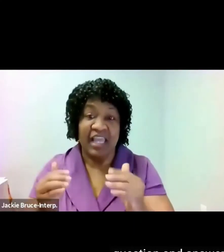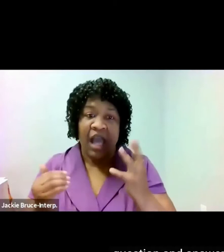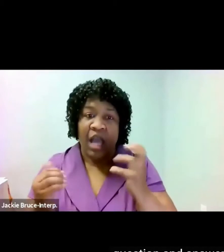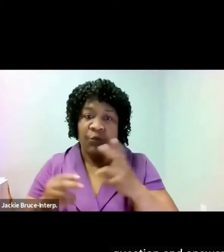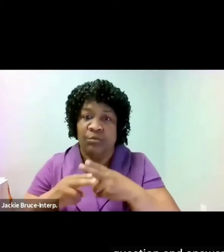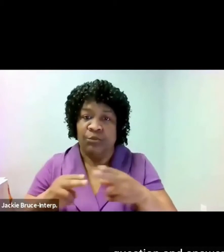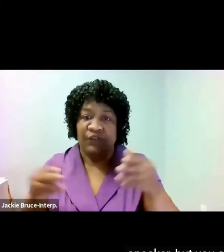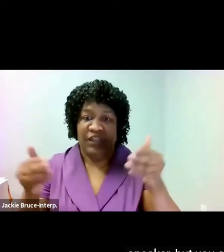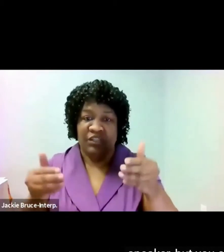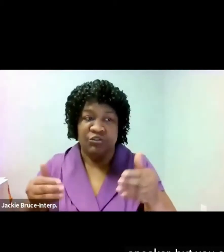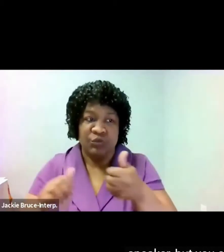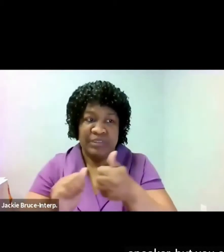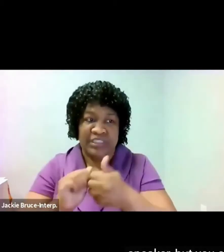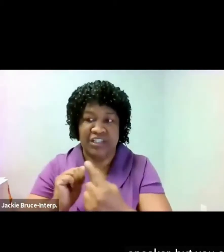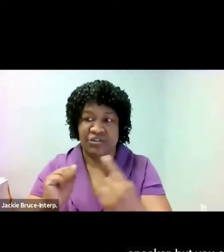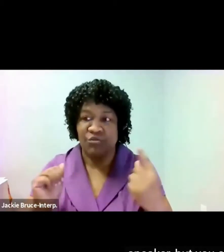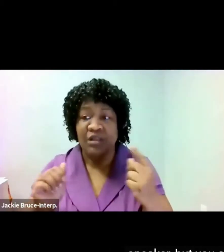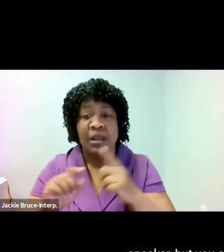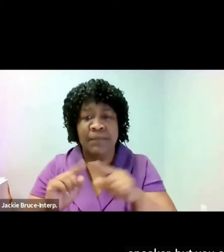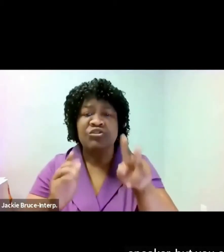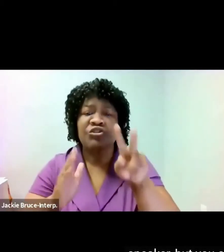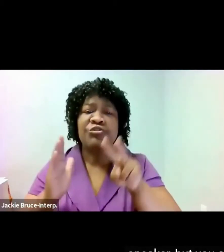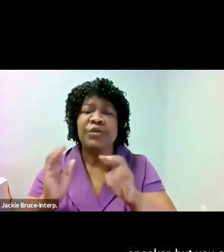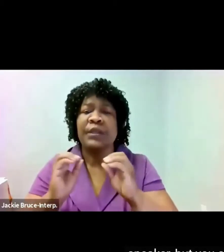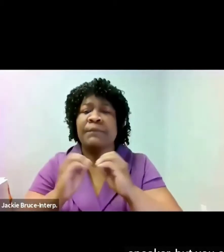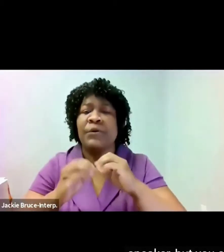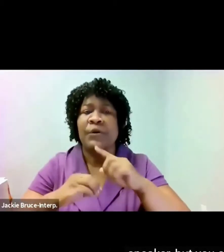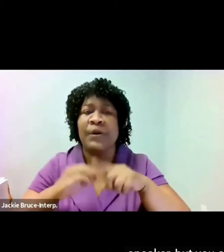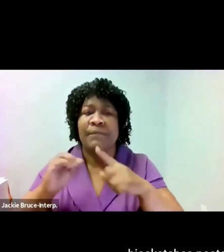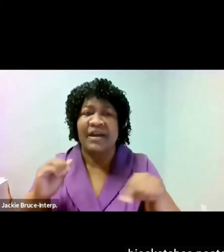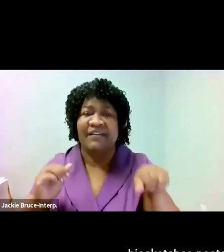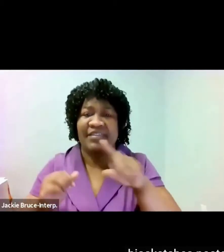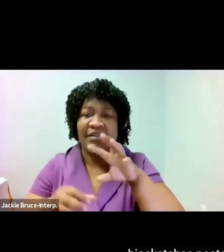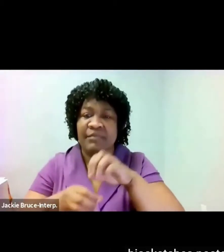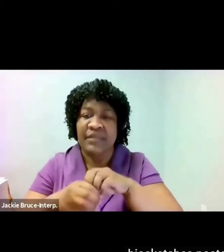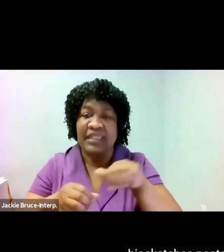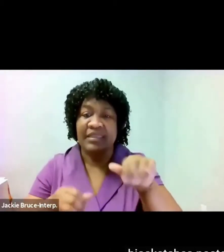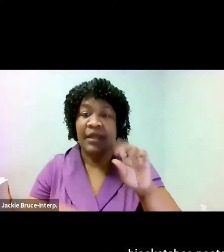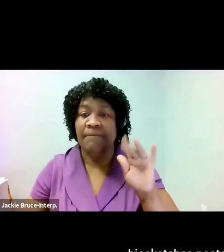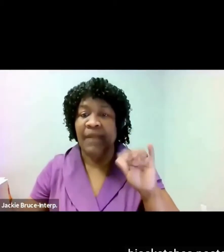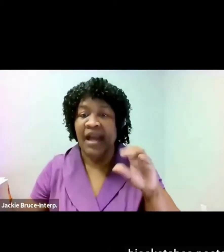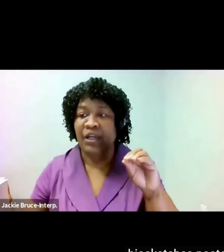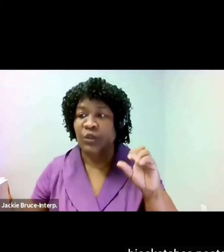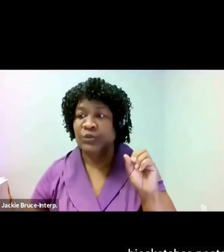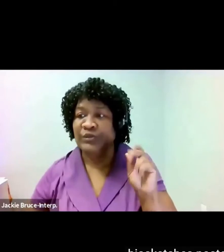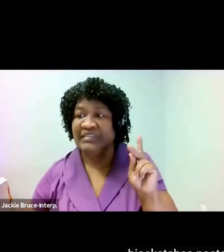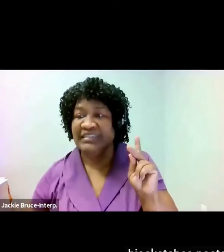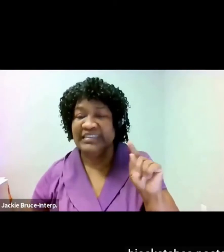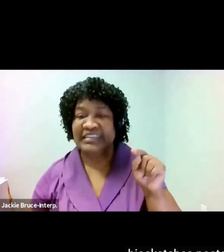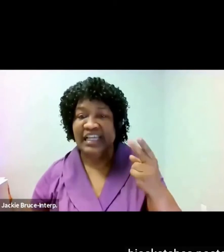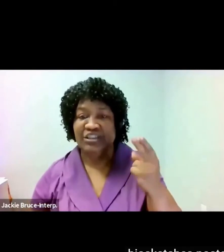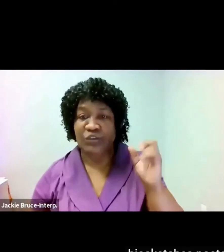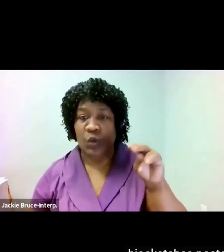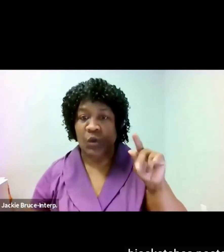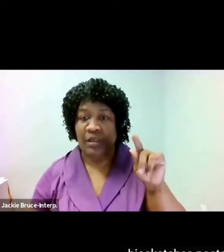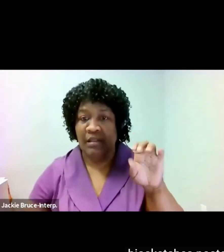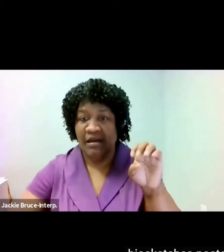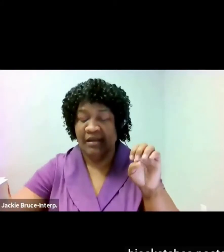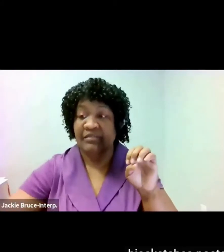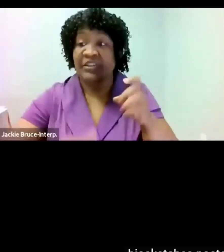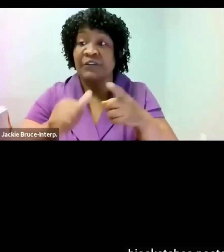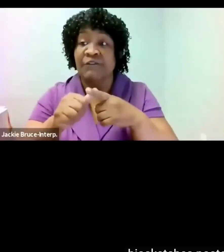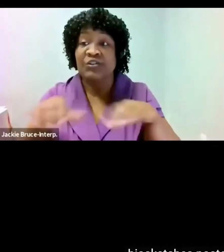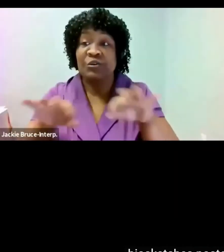briefly introduce each speaker, but you can read more about each one of them in the bio sketches that are posted online.